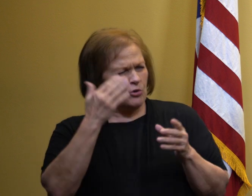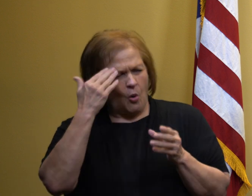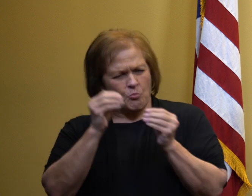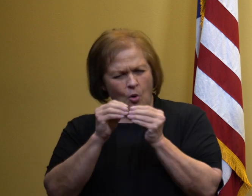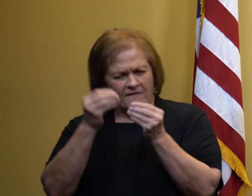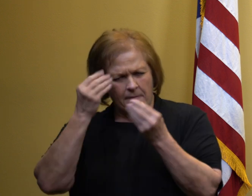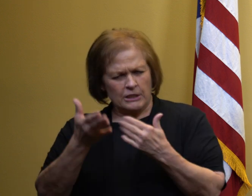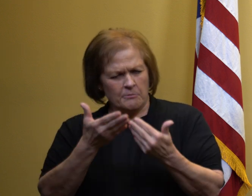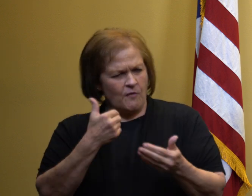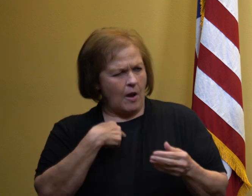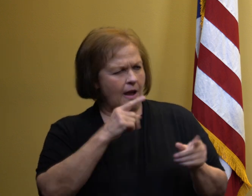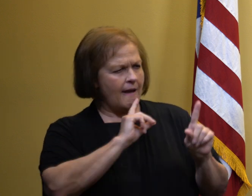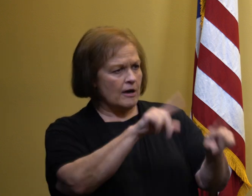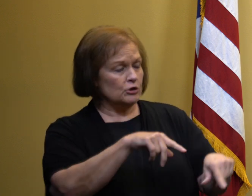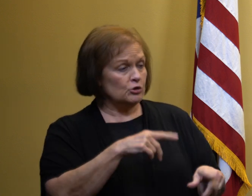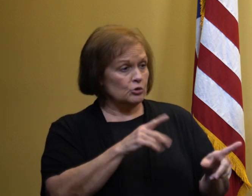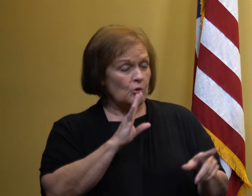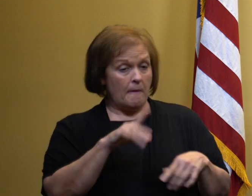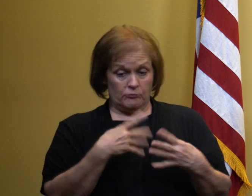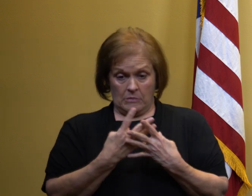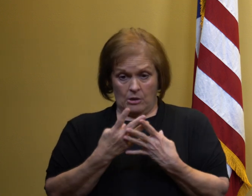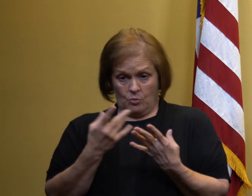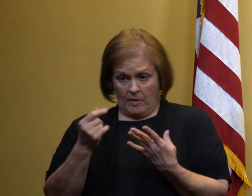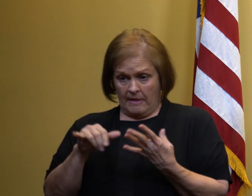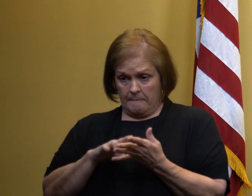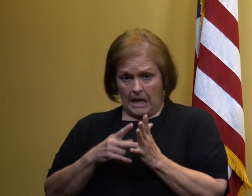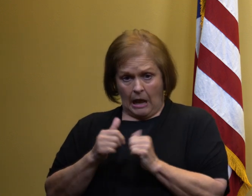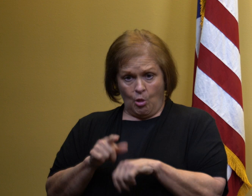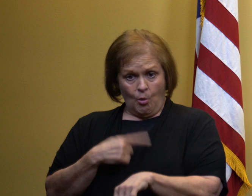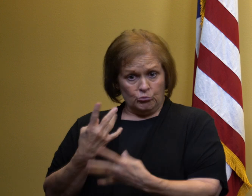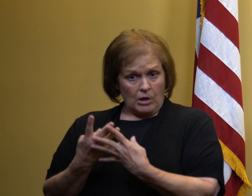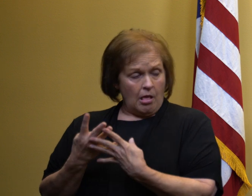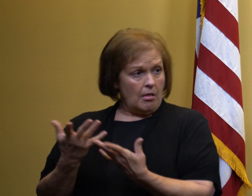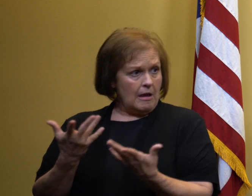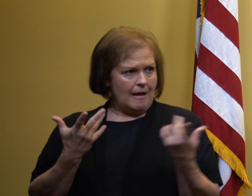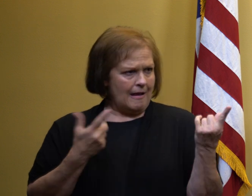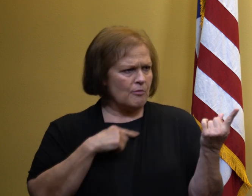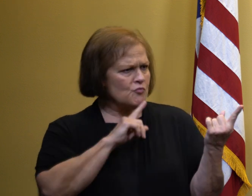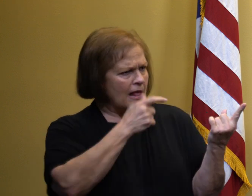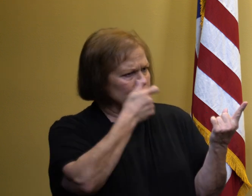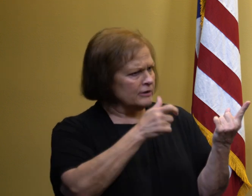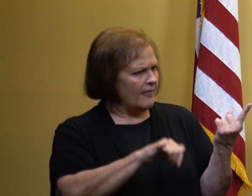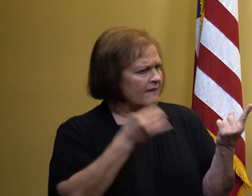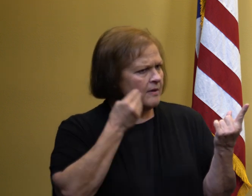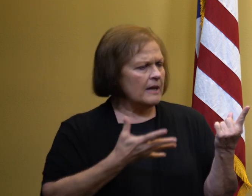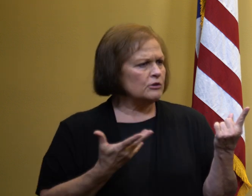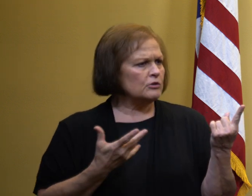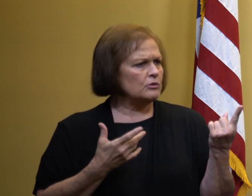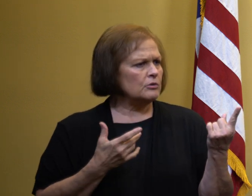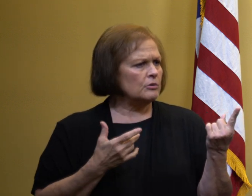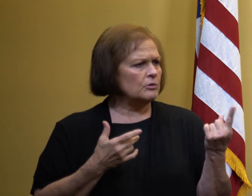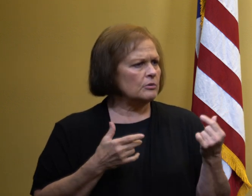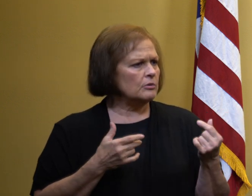more, because I have some questions. When you mean jail time, what does that mean? How long? I'm really interested in that. Okay. Maybe we'll